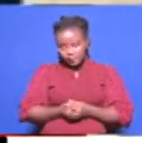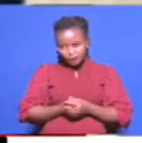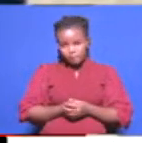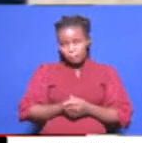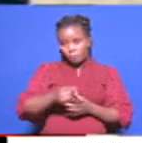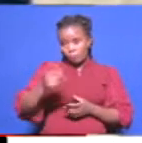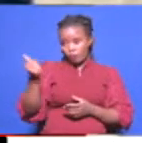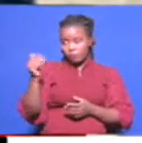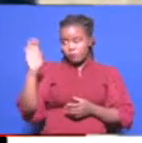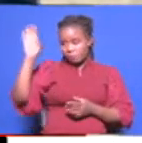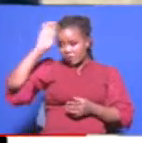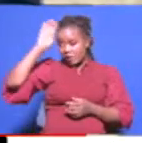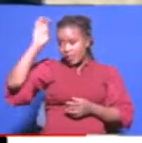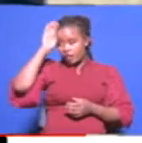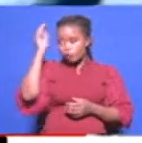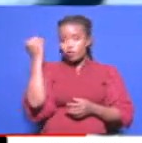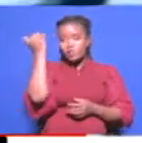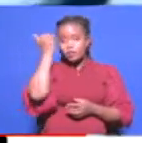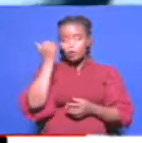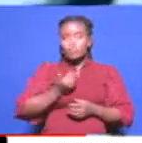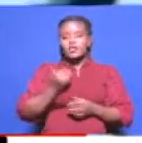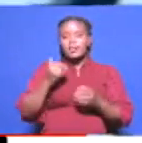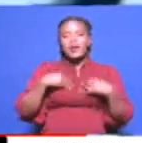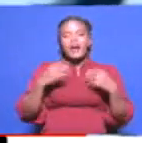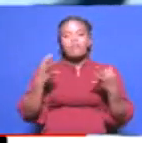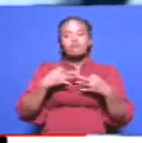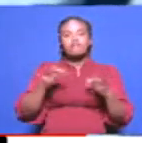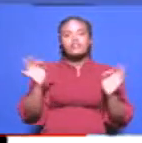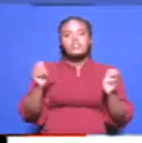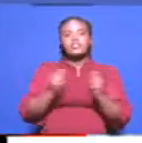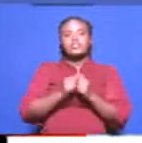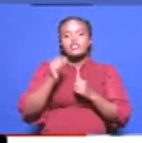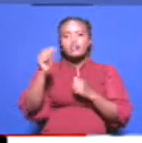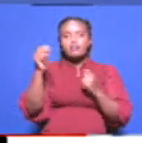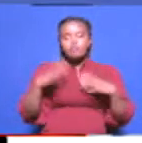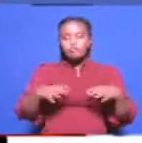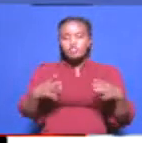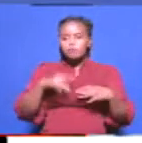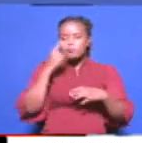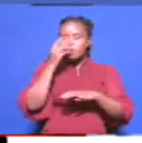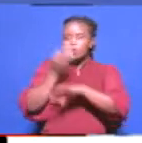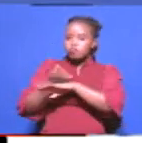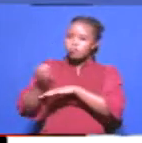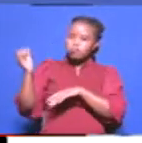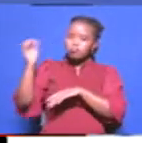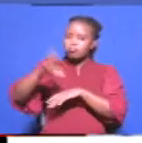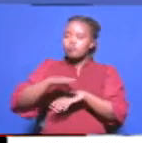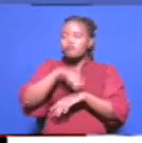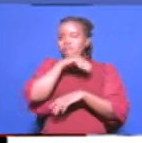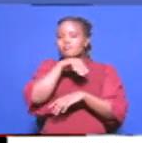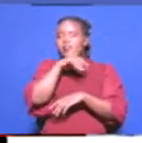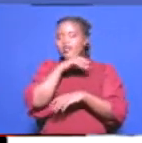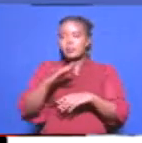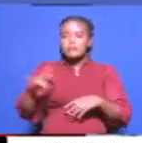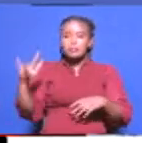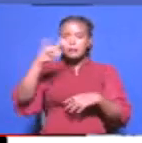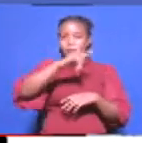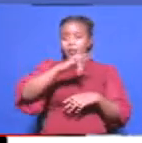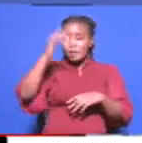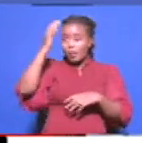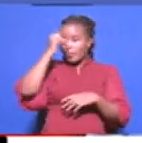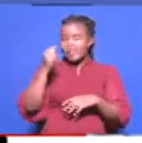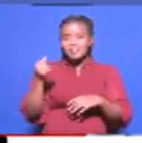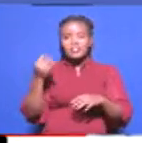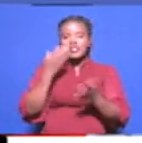court has released 15 people accused of stoning Raila Odinga's helicopter due to lack of evidence. Two of the accused